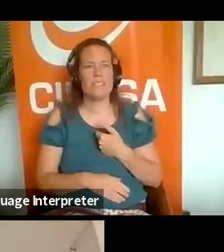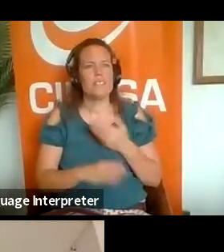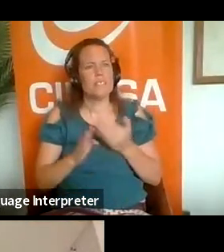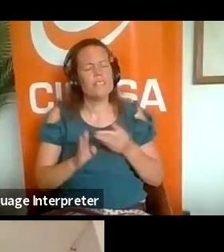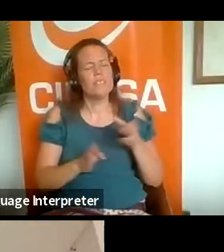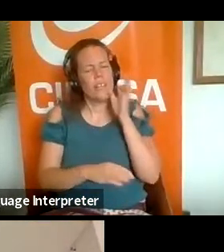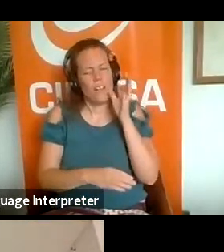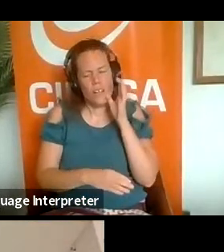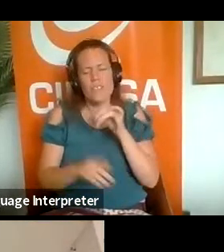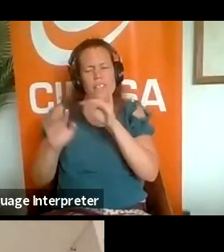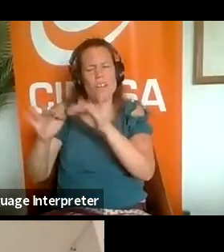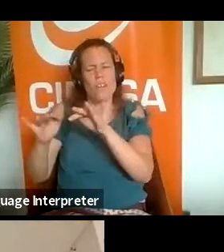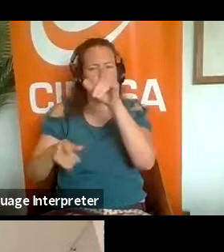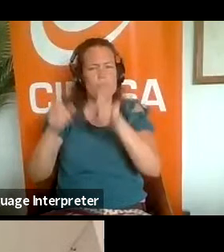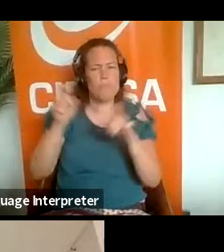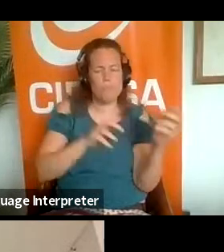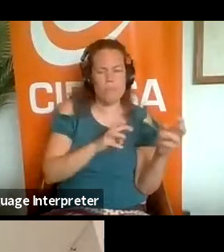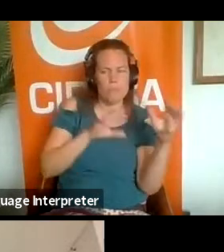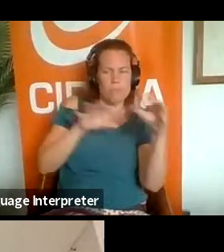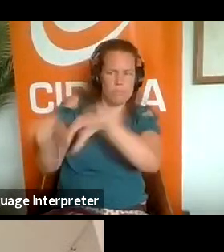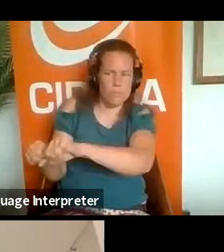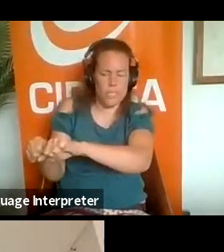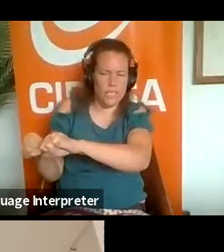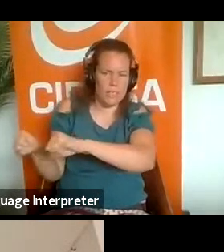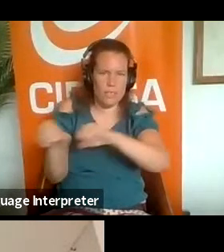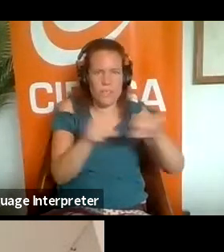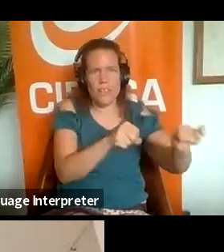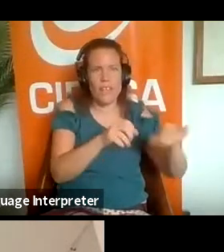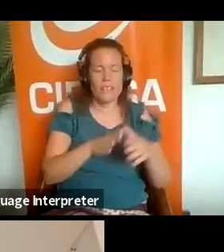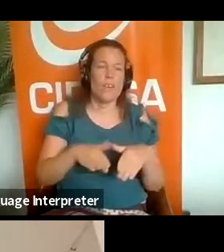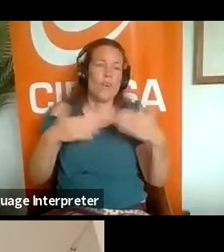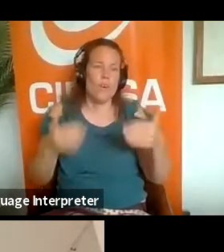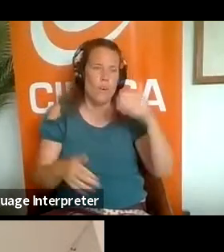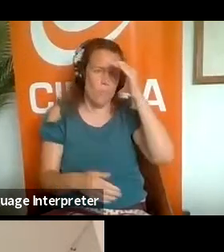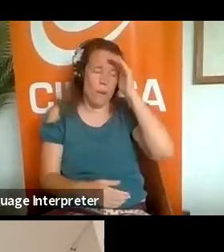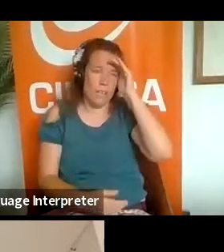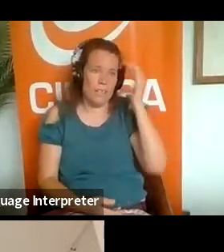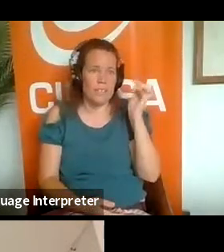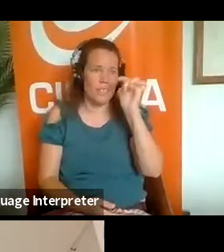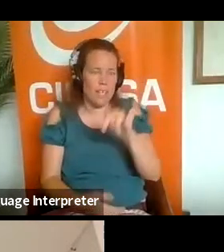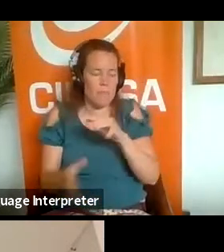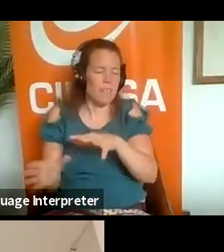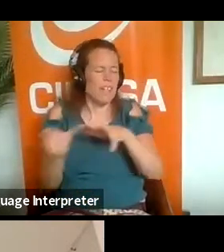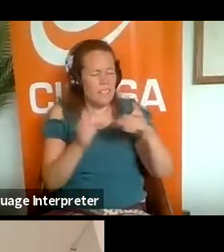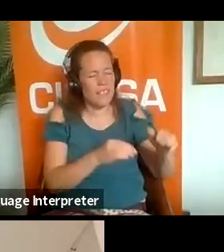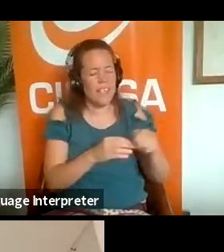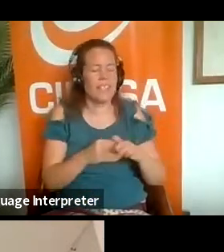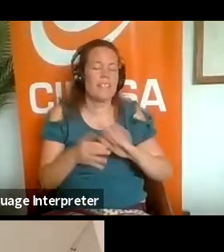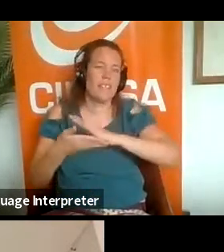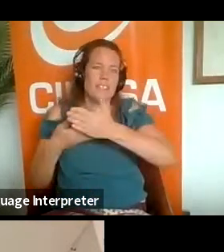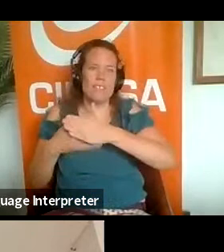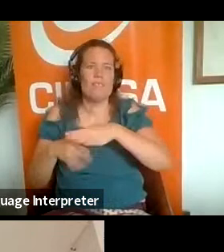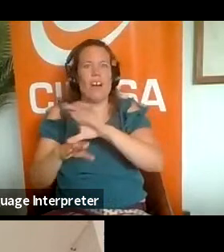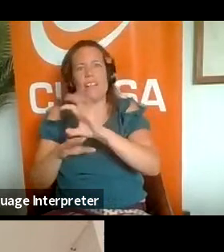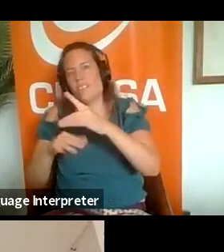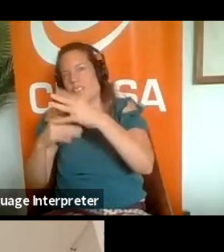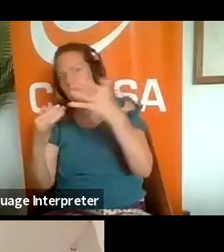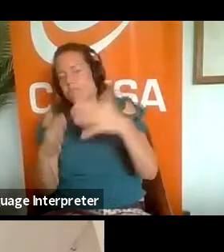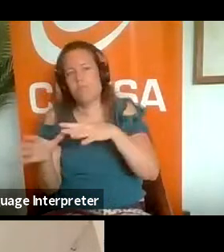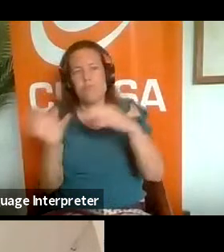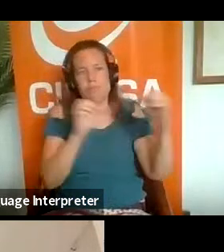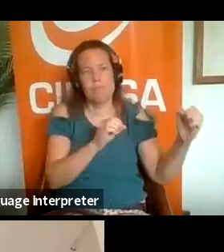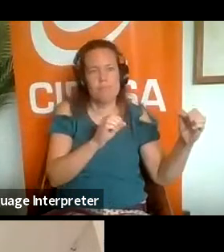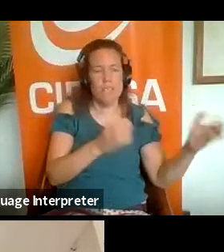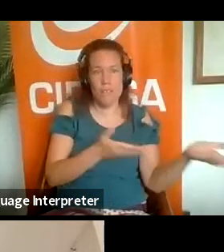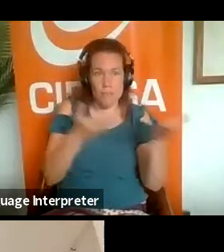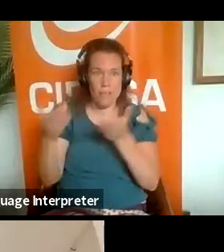their offices and take their devices, or where the police actually comes and takes their devices. When the devices return, they don't